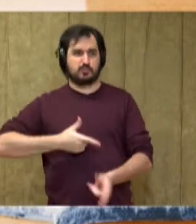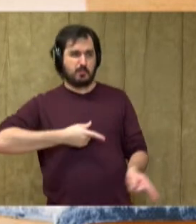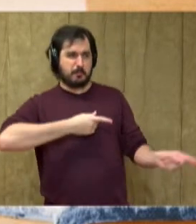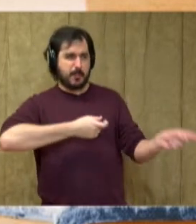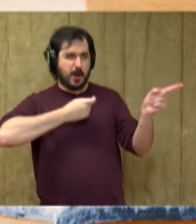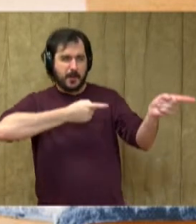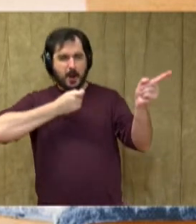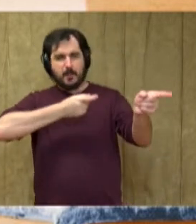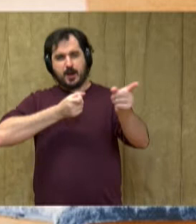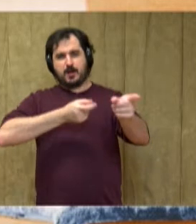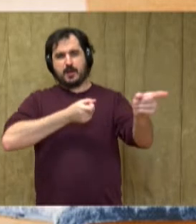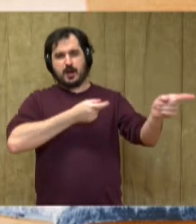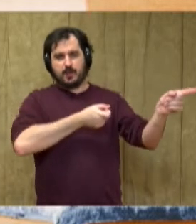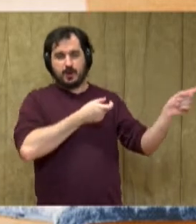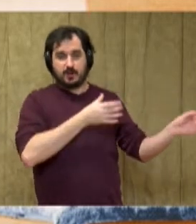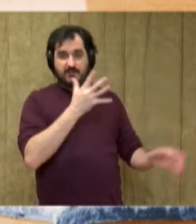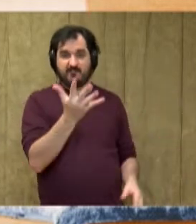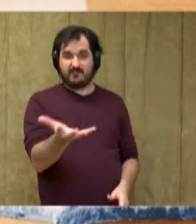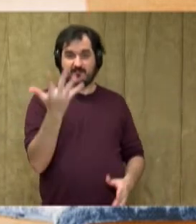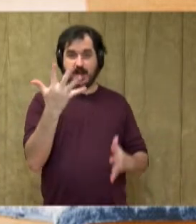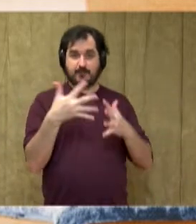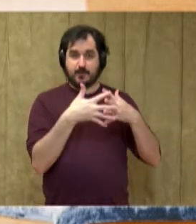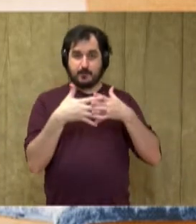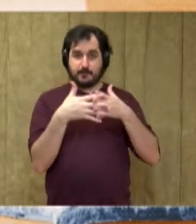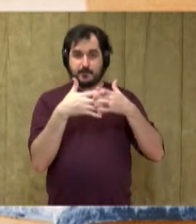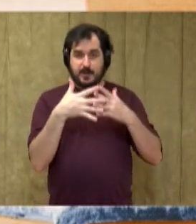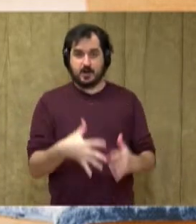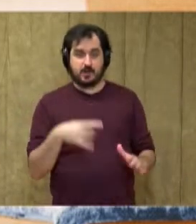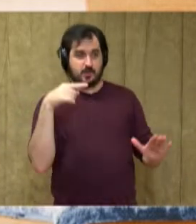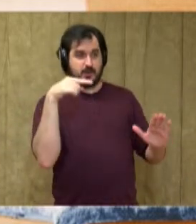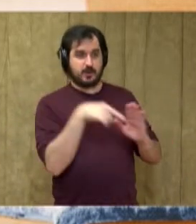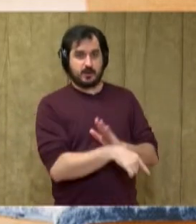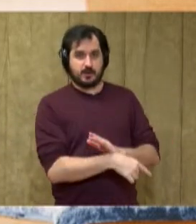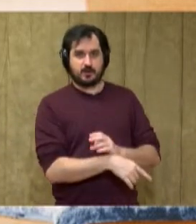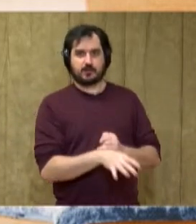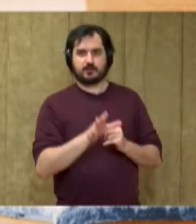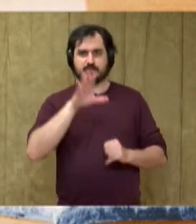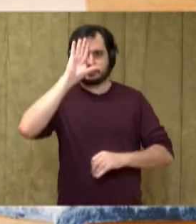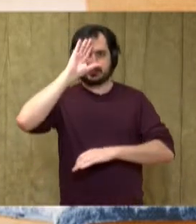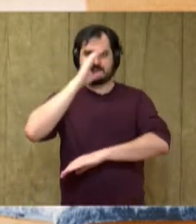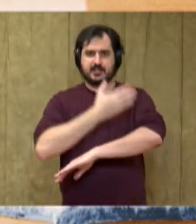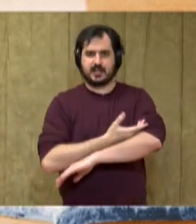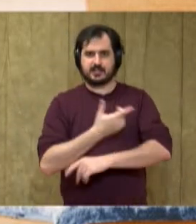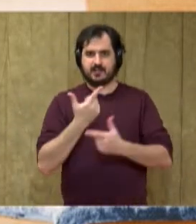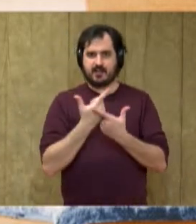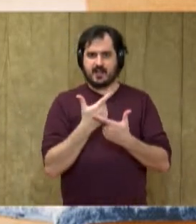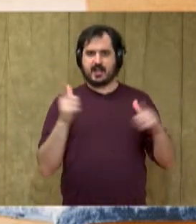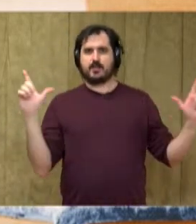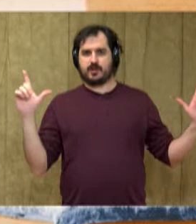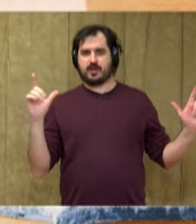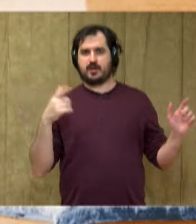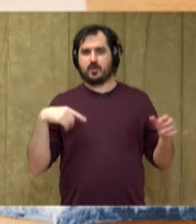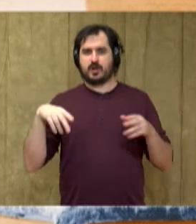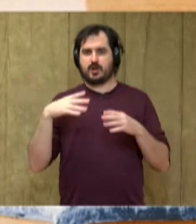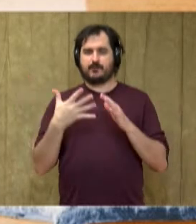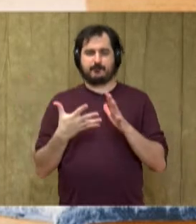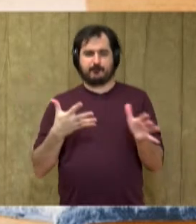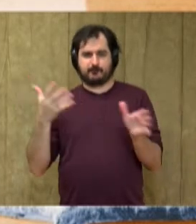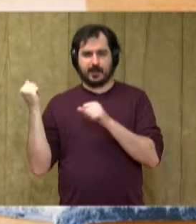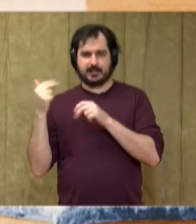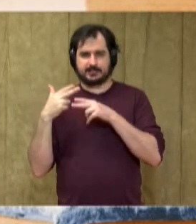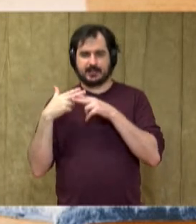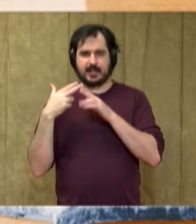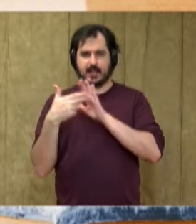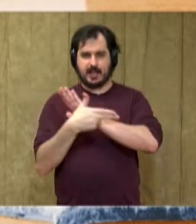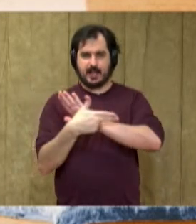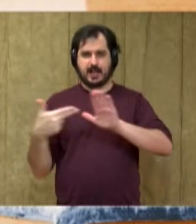were killed. Furious Sons of Liberty were quick to label this disaster the Boston